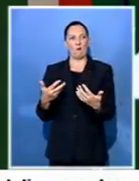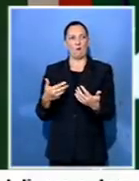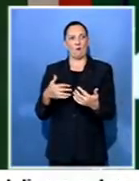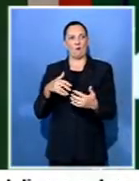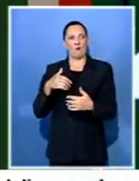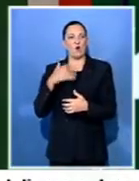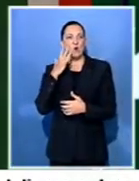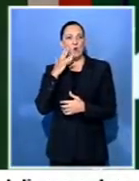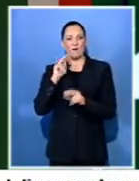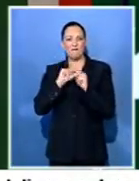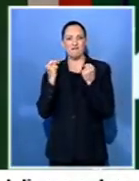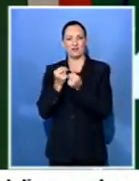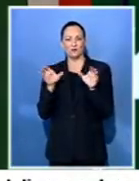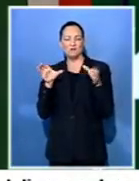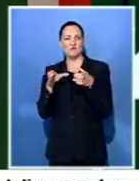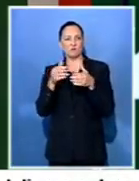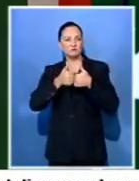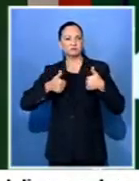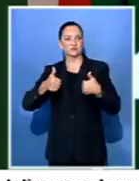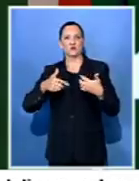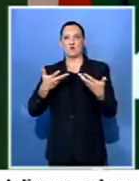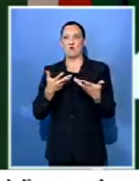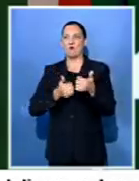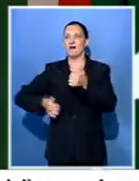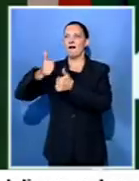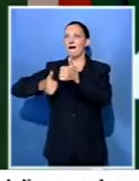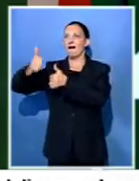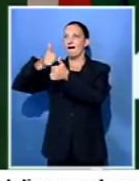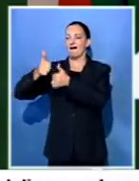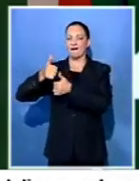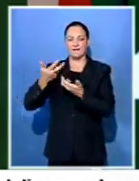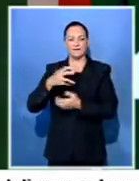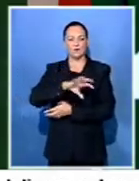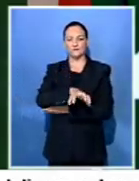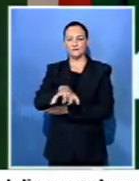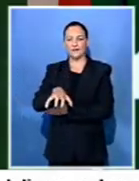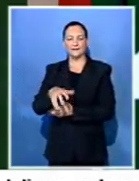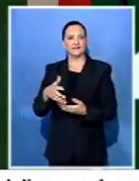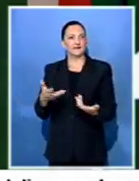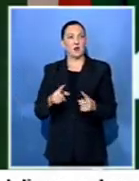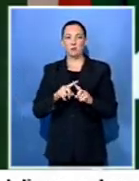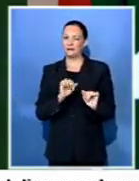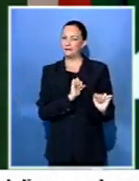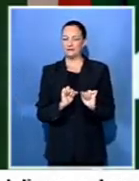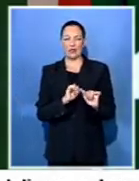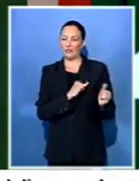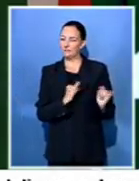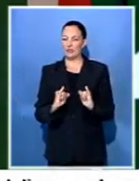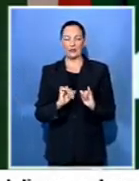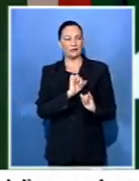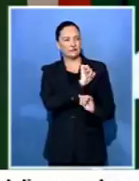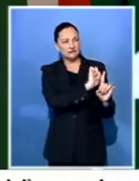National Congress, or high positions of state, that nobleness